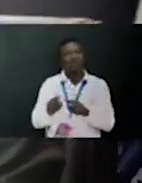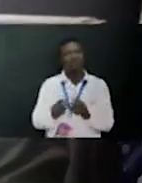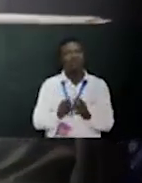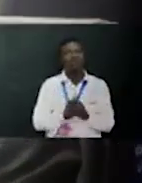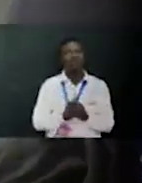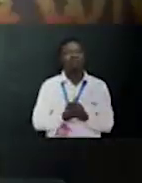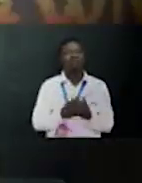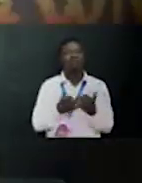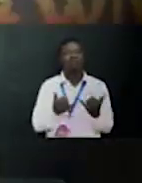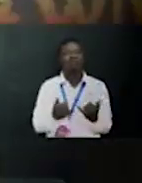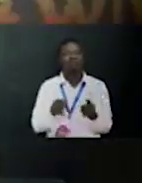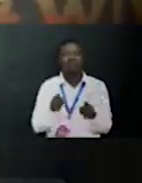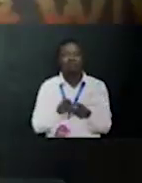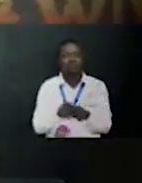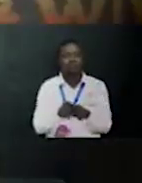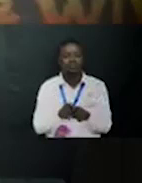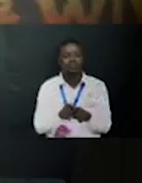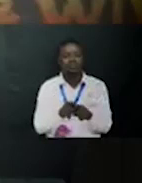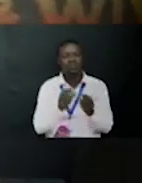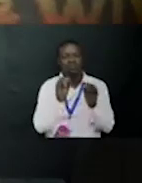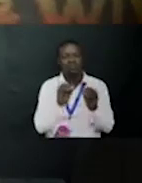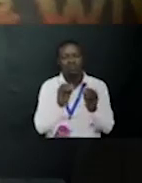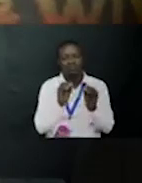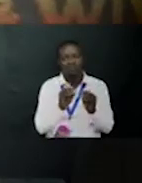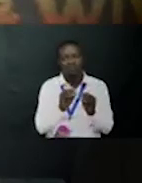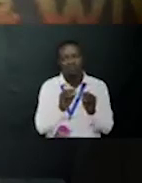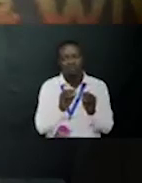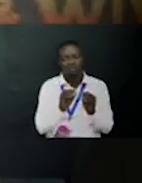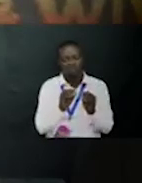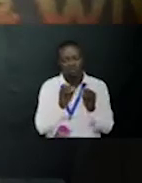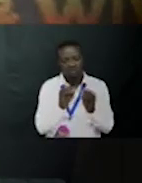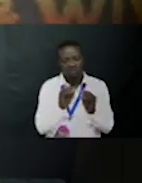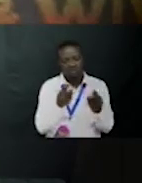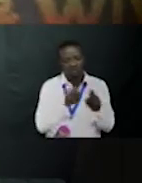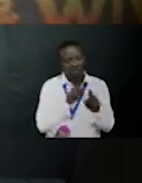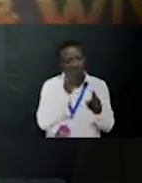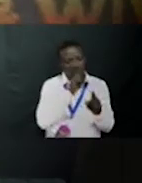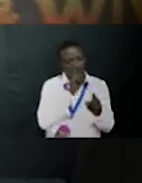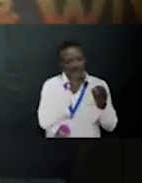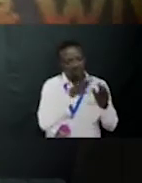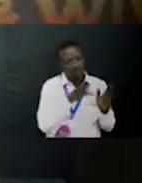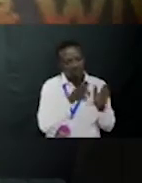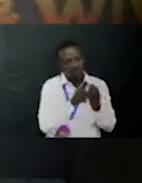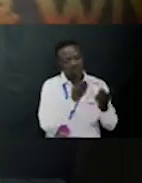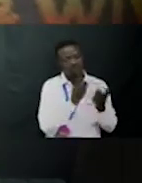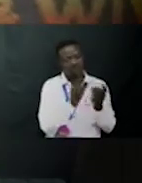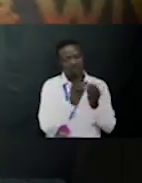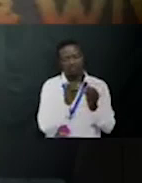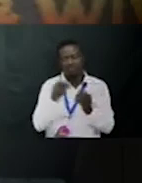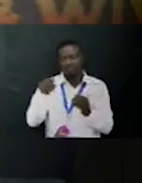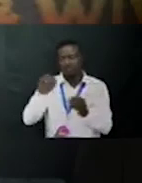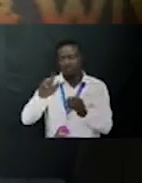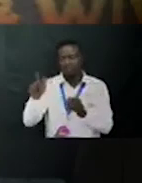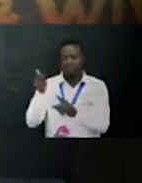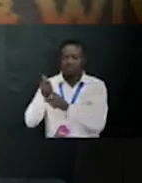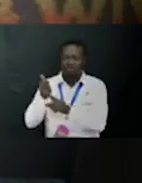Now, in the face of the rival teachings by the false teachers and their enticing arguments, Paul calls